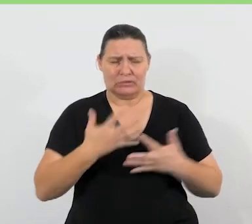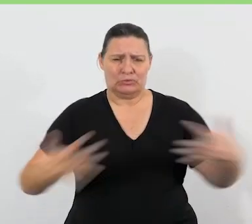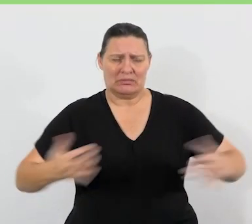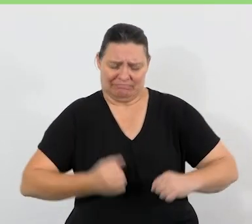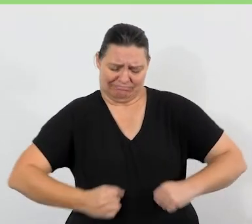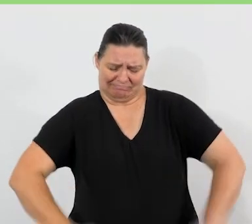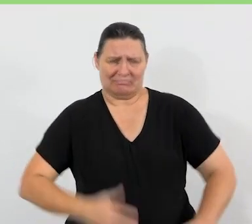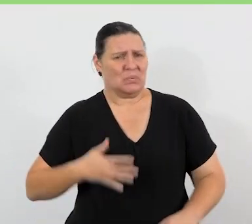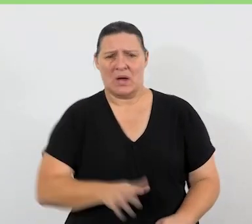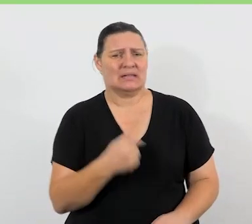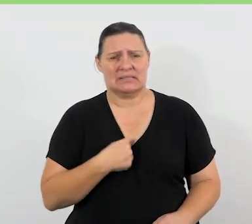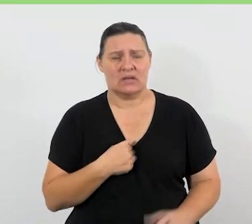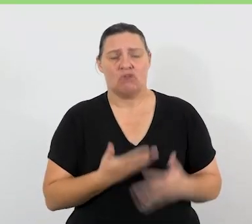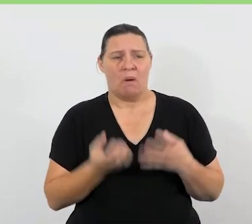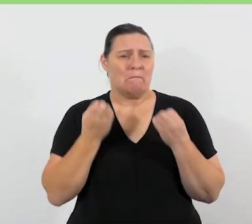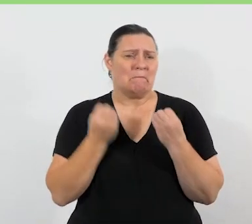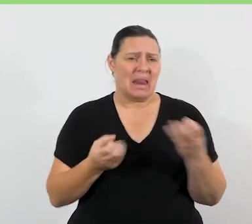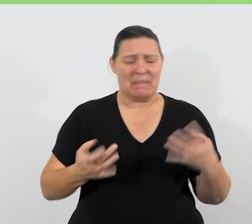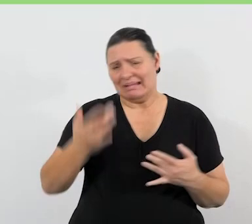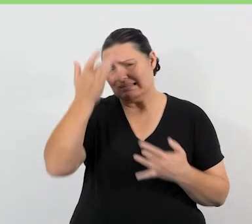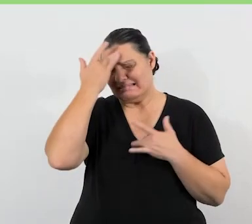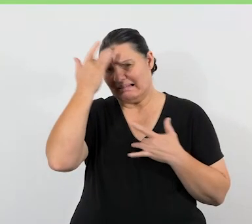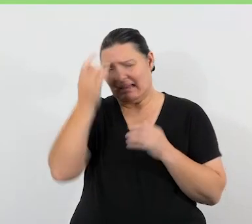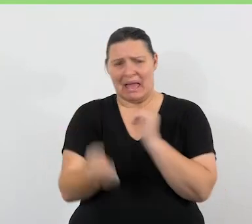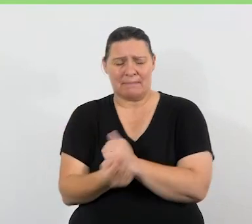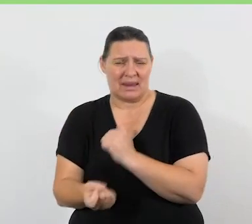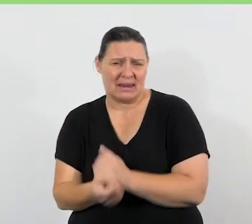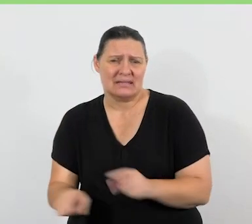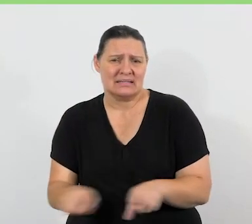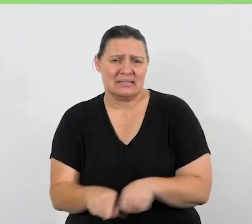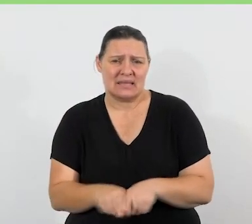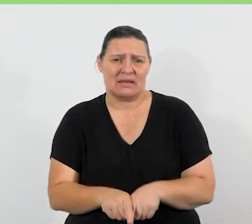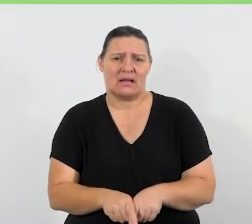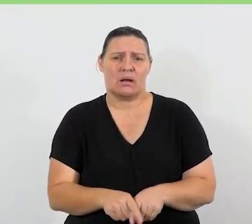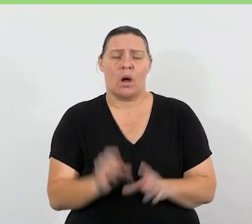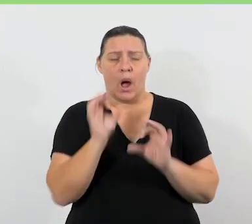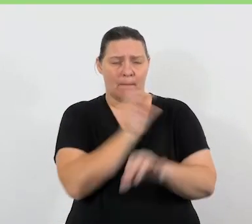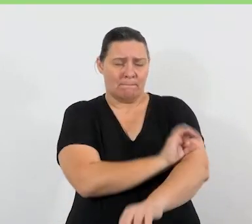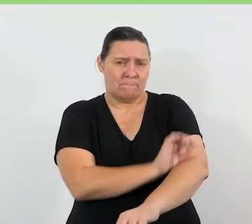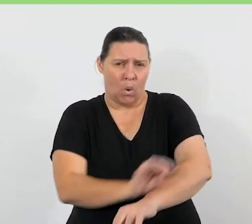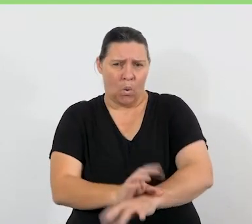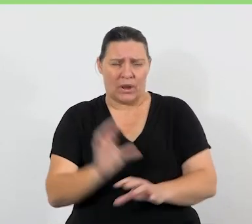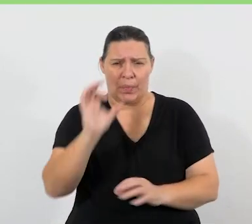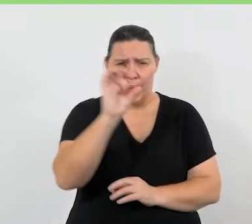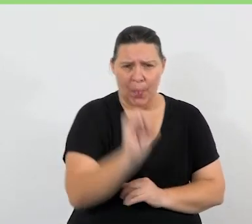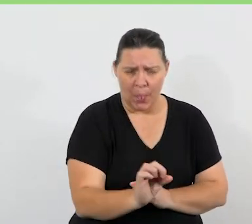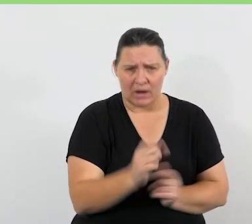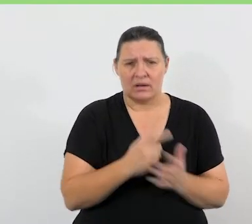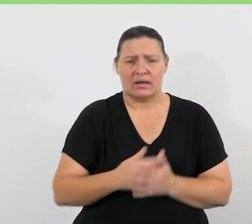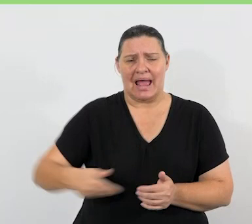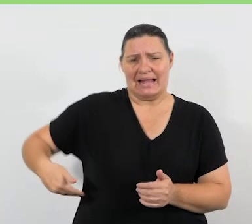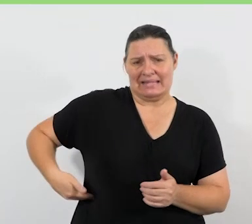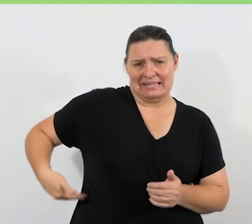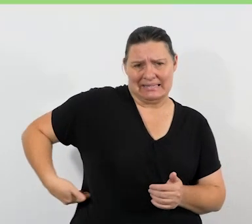gain weight. So this can lead to many health issues such as bone thinning, kidney